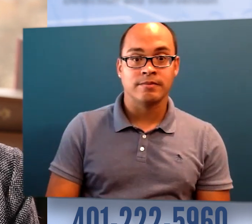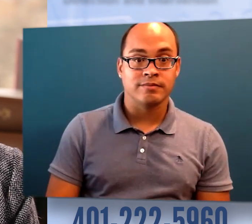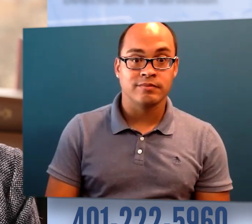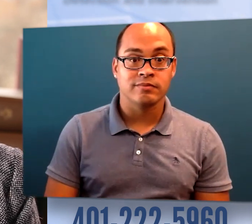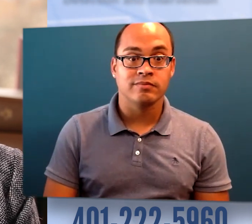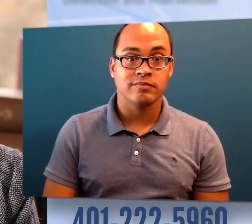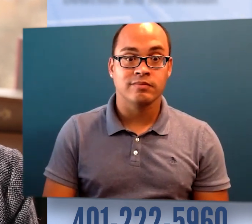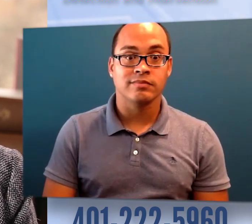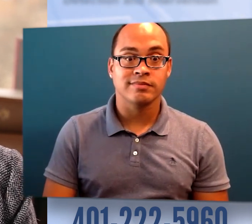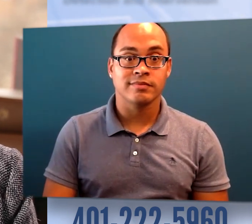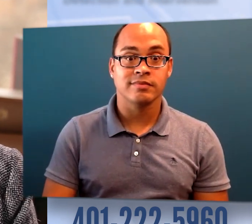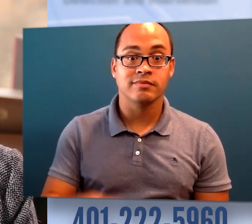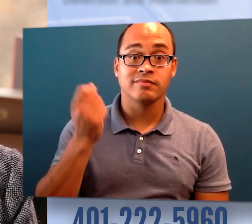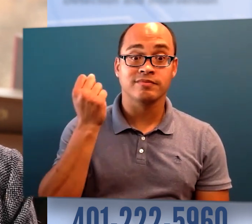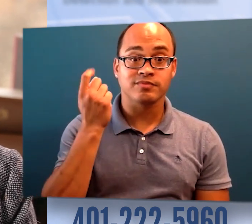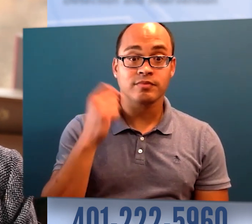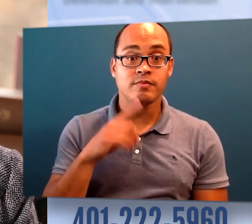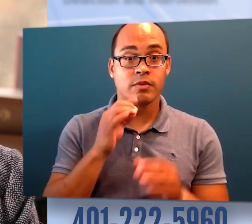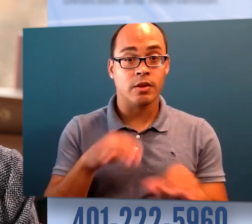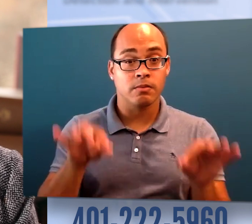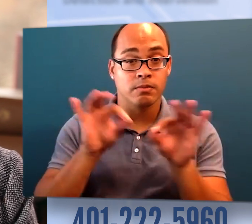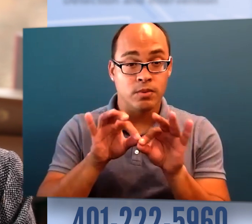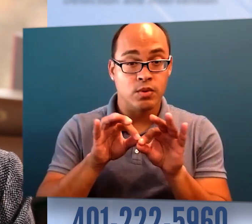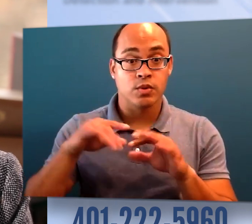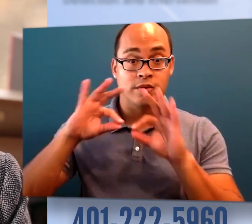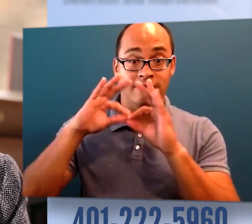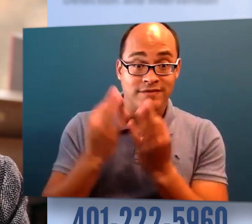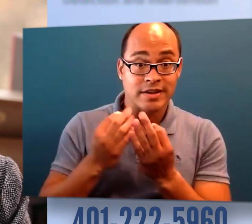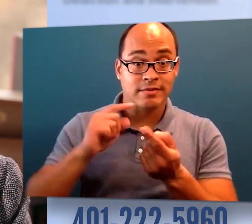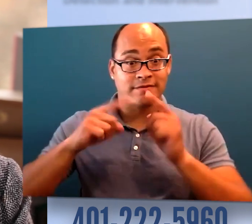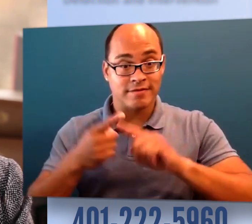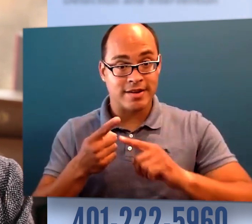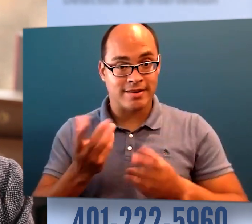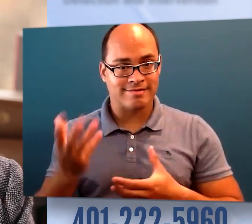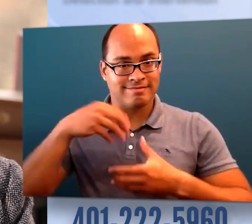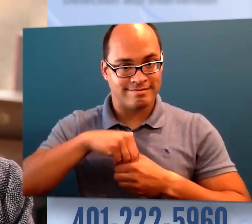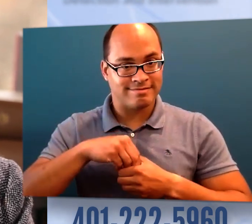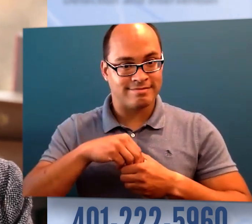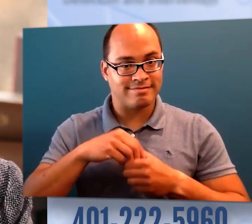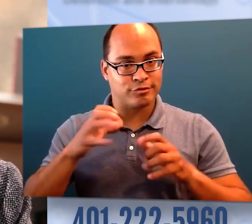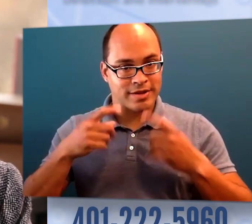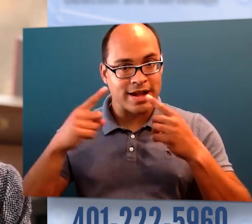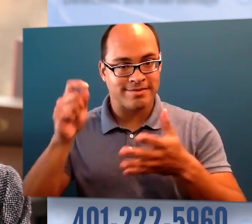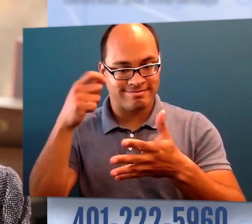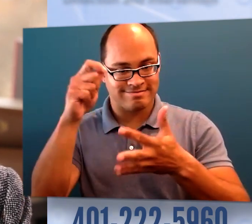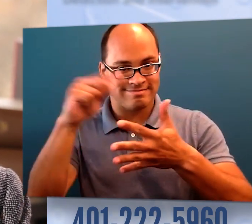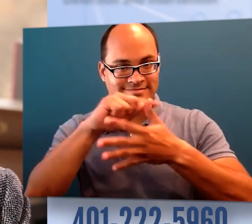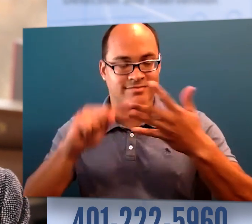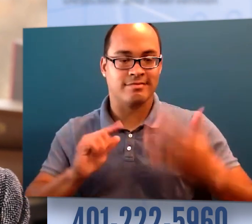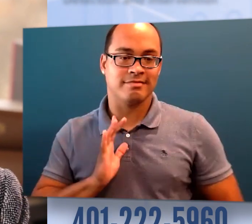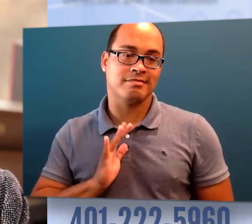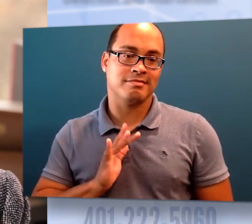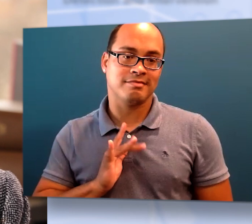not only within the family, but with peers and community, that we are thrilled that we can